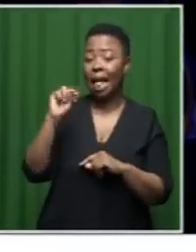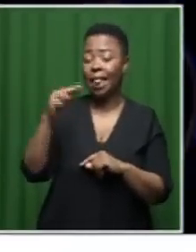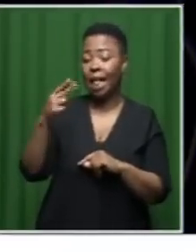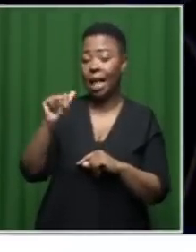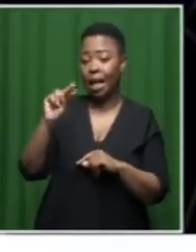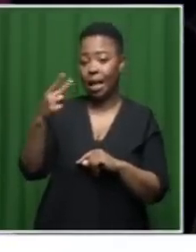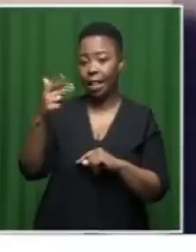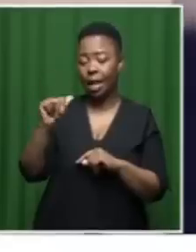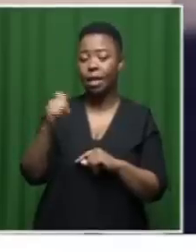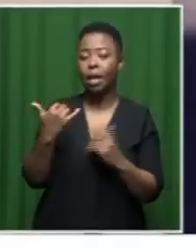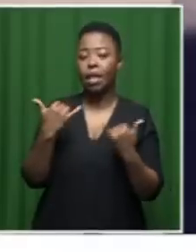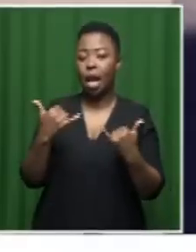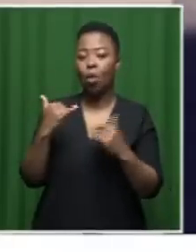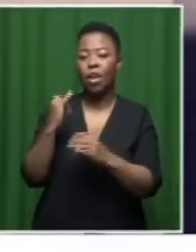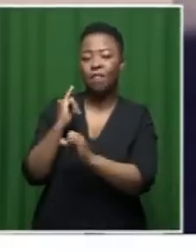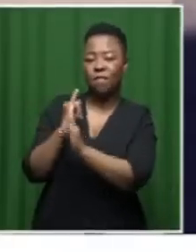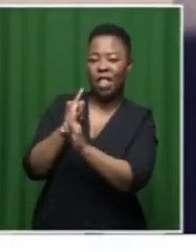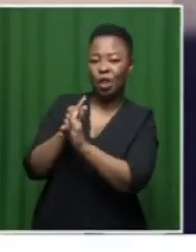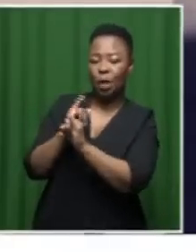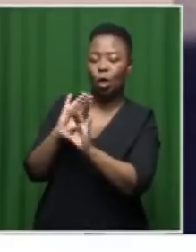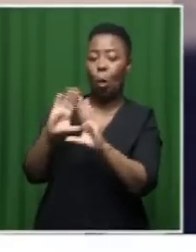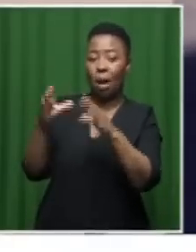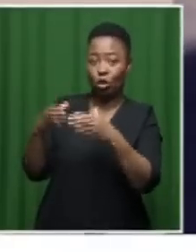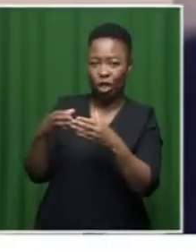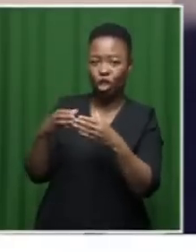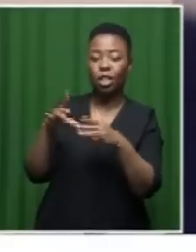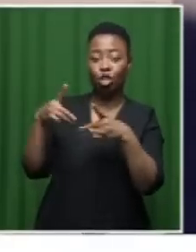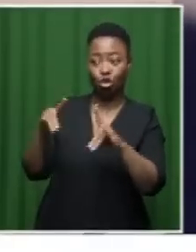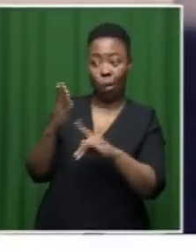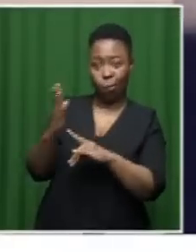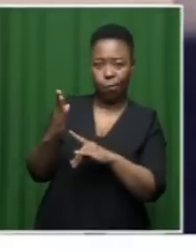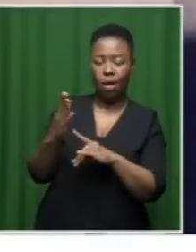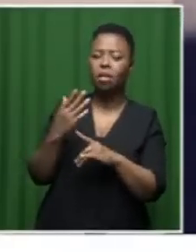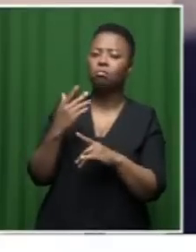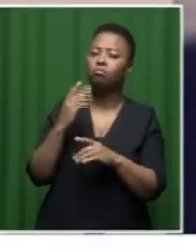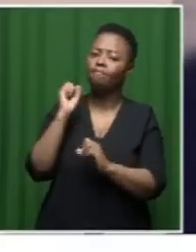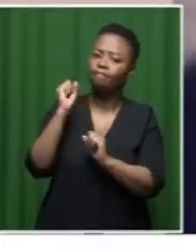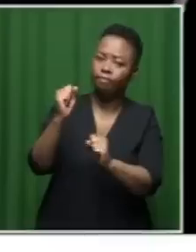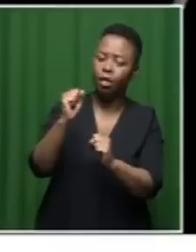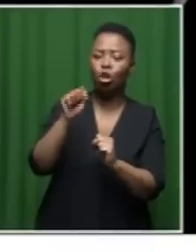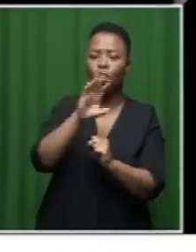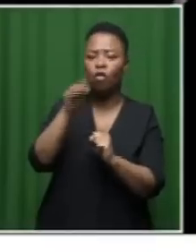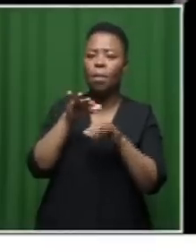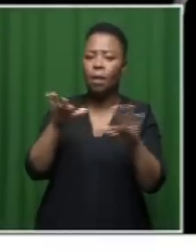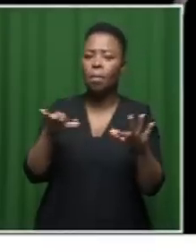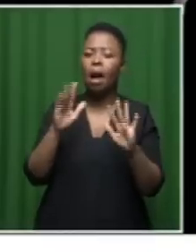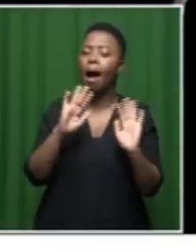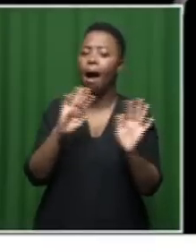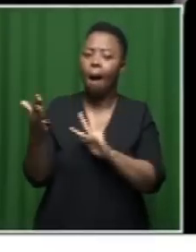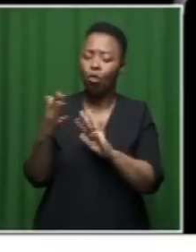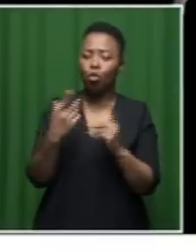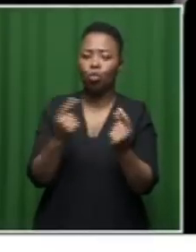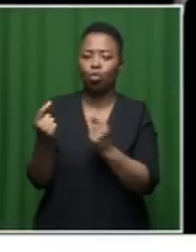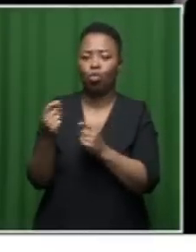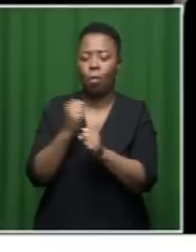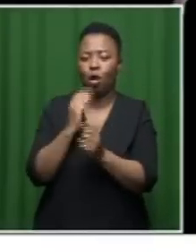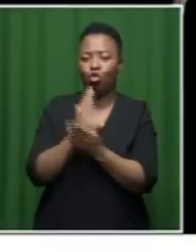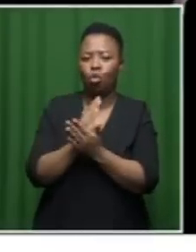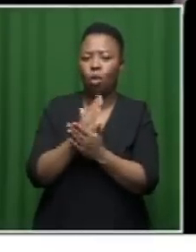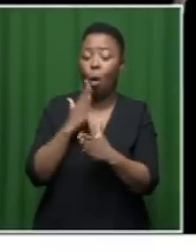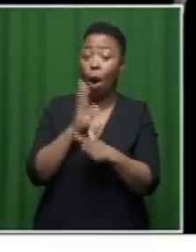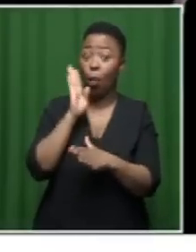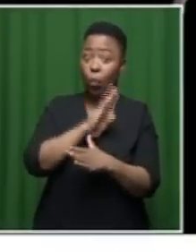of the board at Tebe Investment Corporation, detailed how South Africans should be directing their efforts in order to reduce unemployment, currently